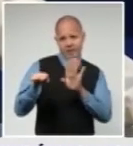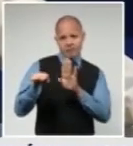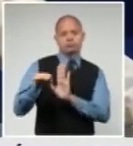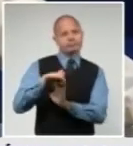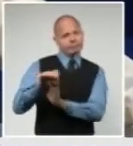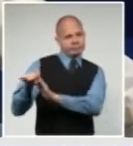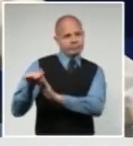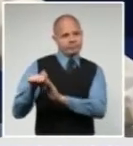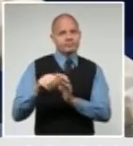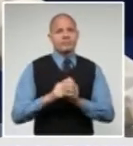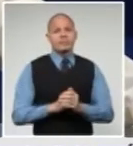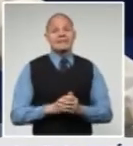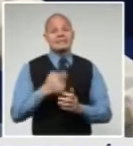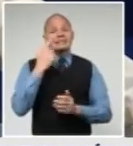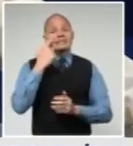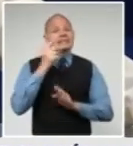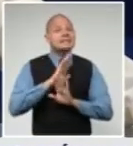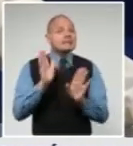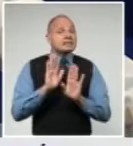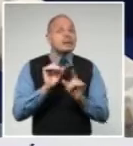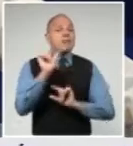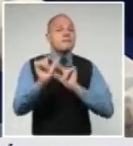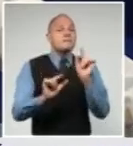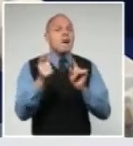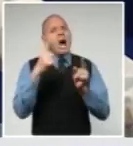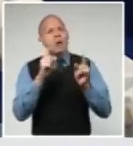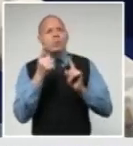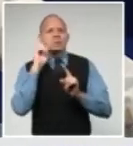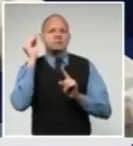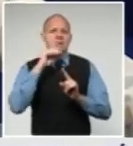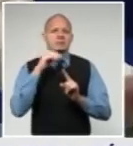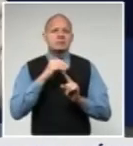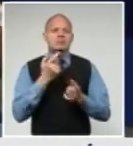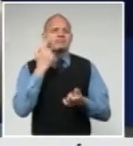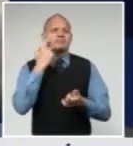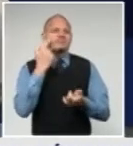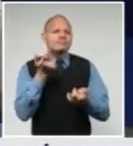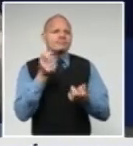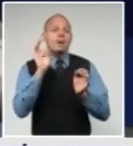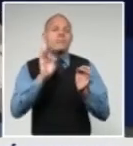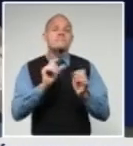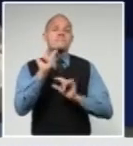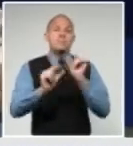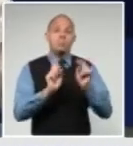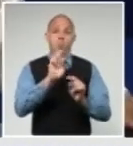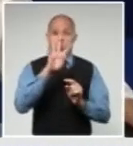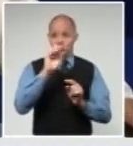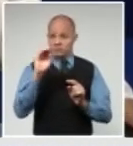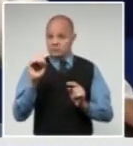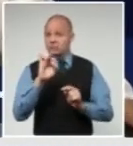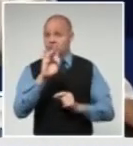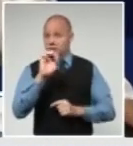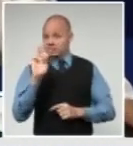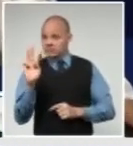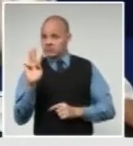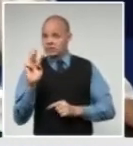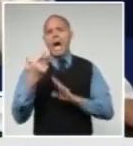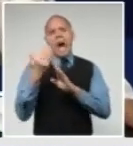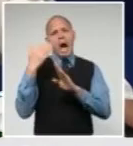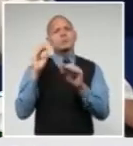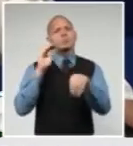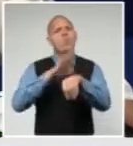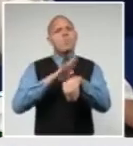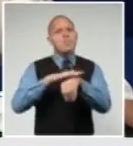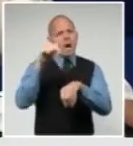85.8% or 528 are discharged and recovered from the virus. 29 patients